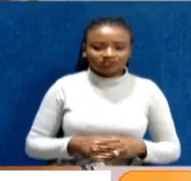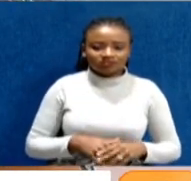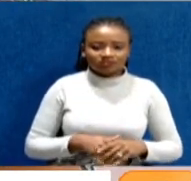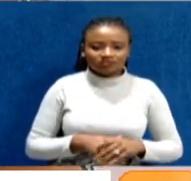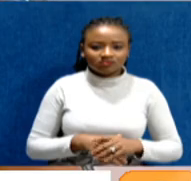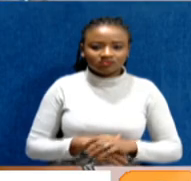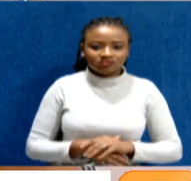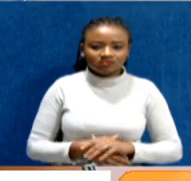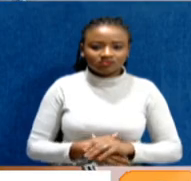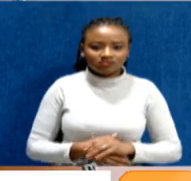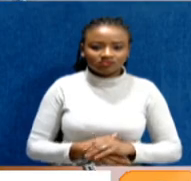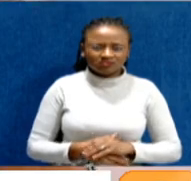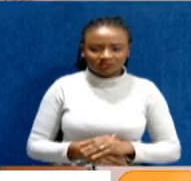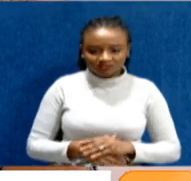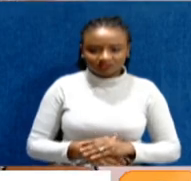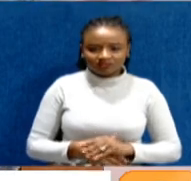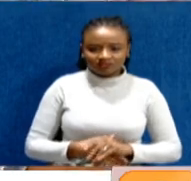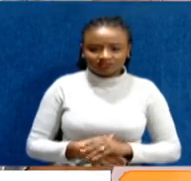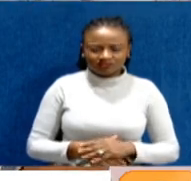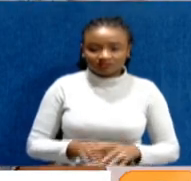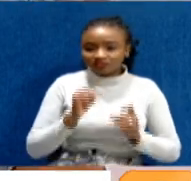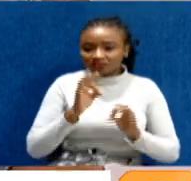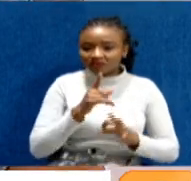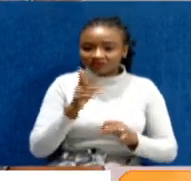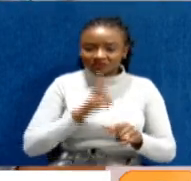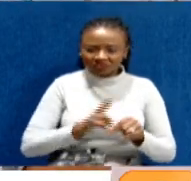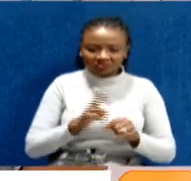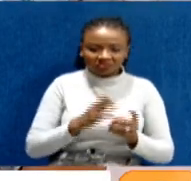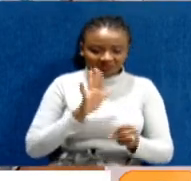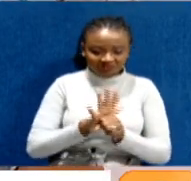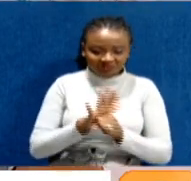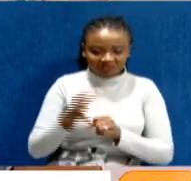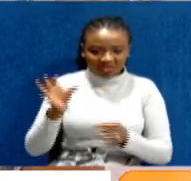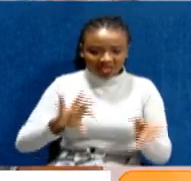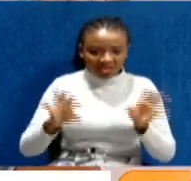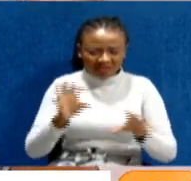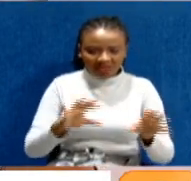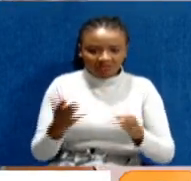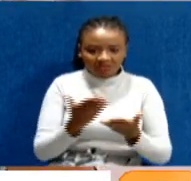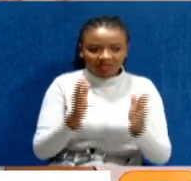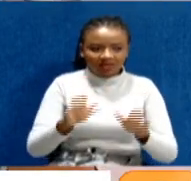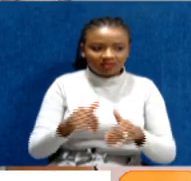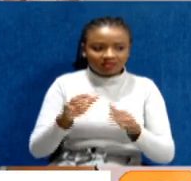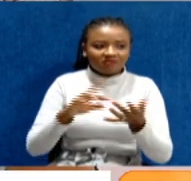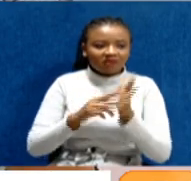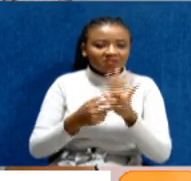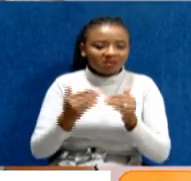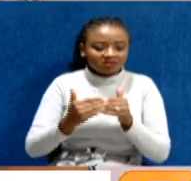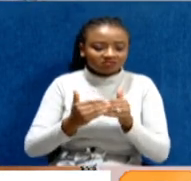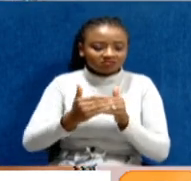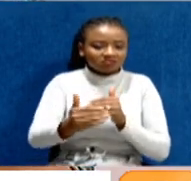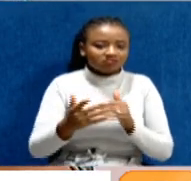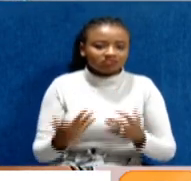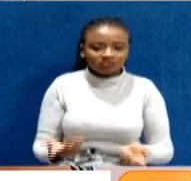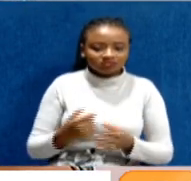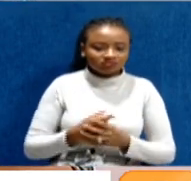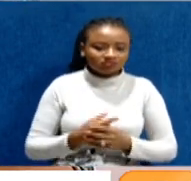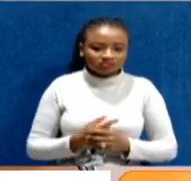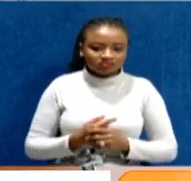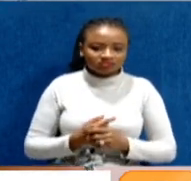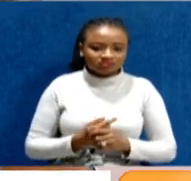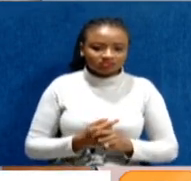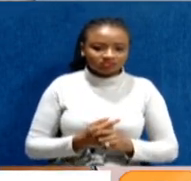with pesticides, if we are going to use a lot of chemicals on the in the farm, it means that the end product that gets to